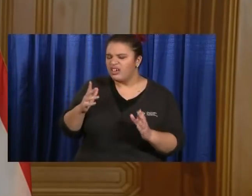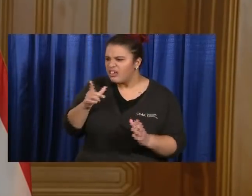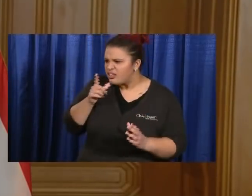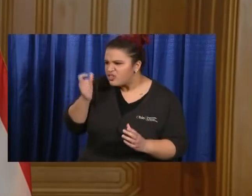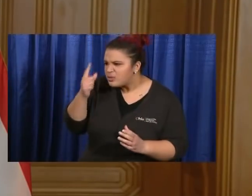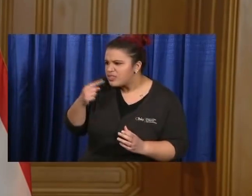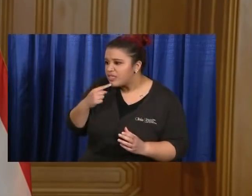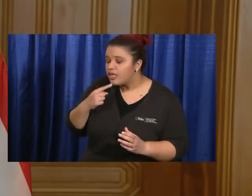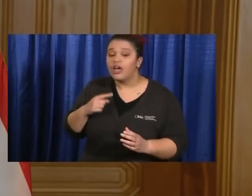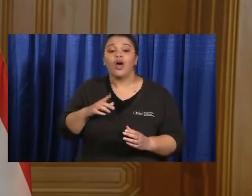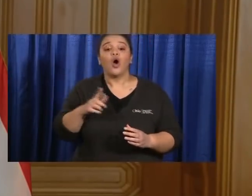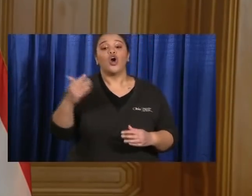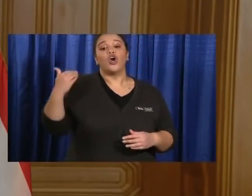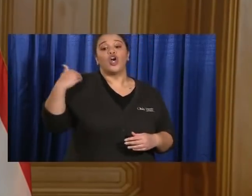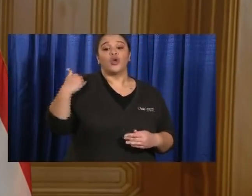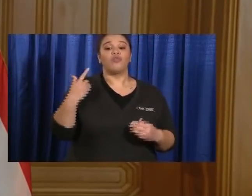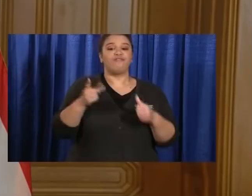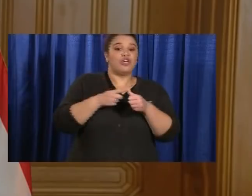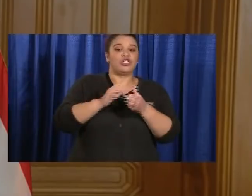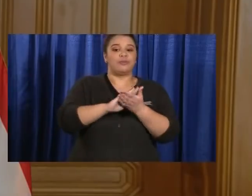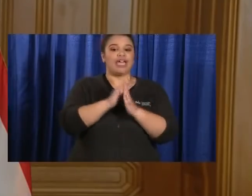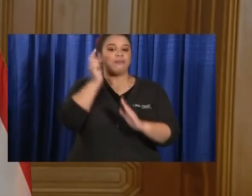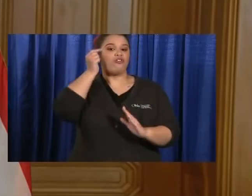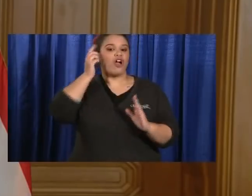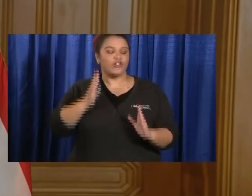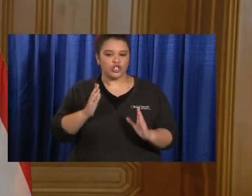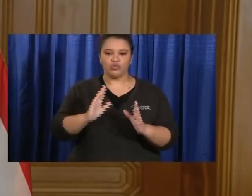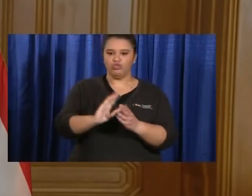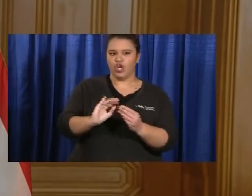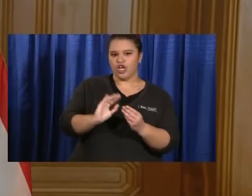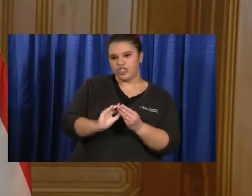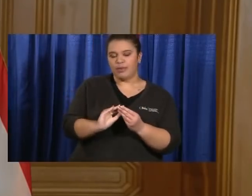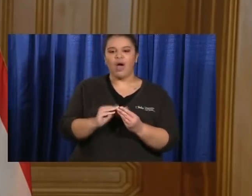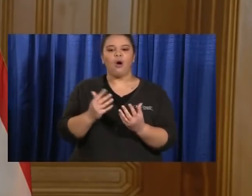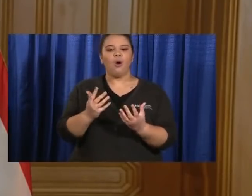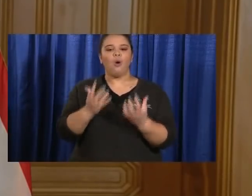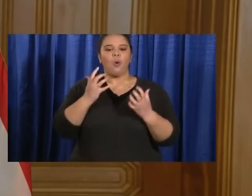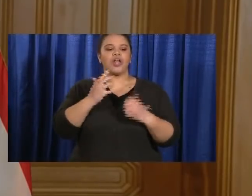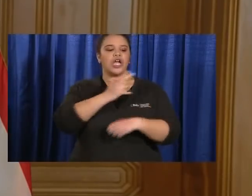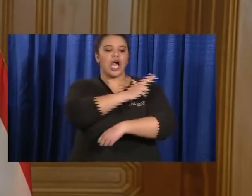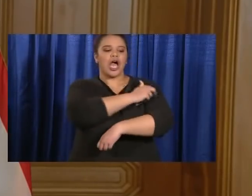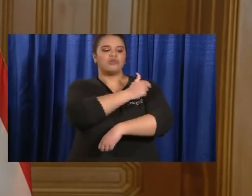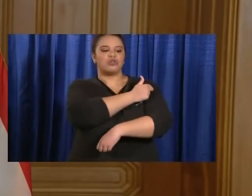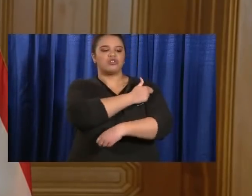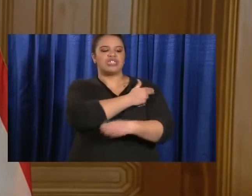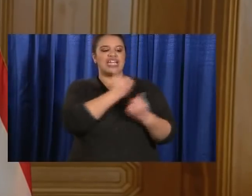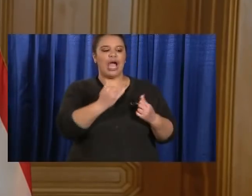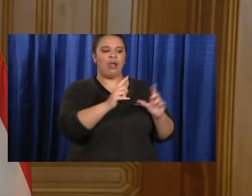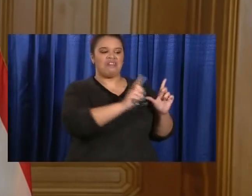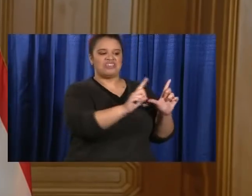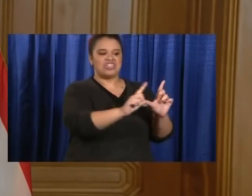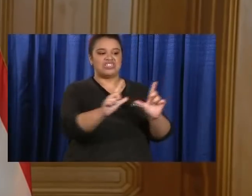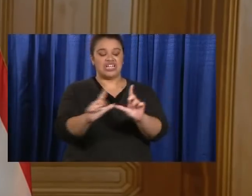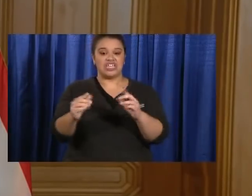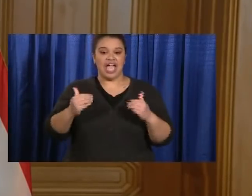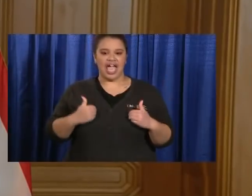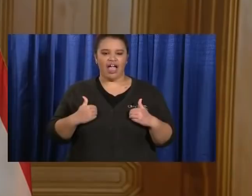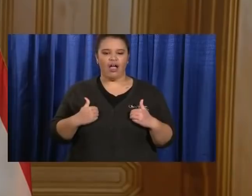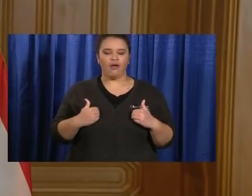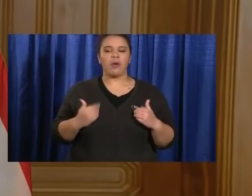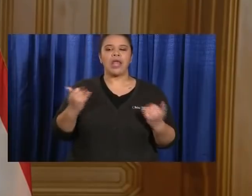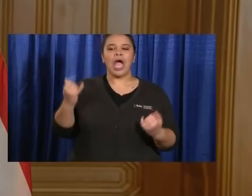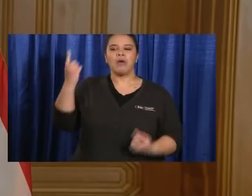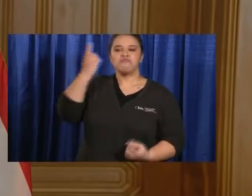administration, you expressed an interest in having the state license hospitals, and I'm wondering boy, how you feel about that today, given you're